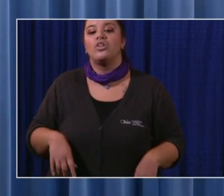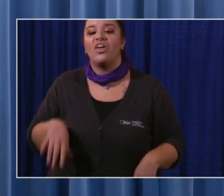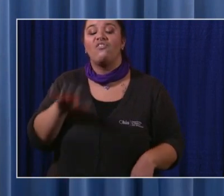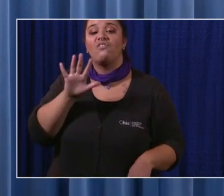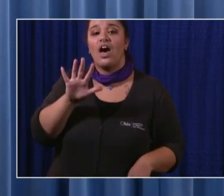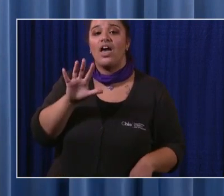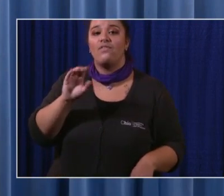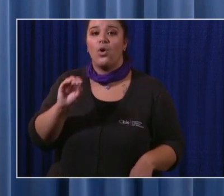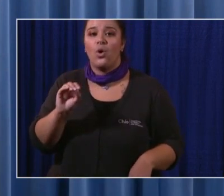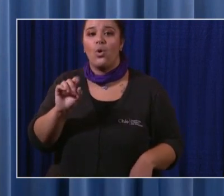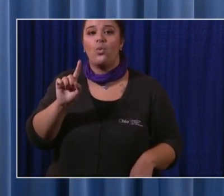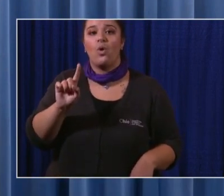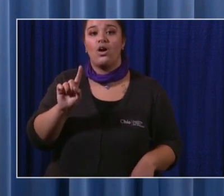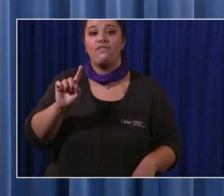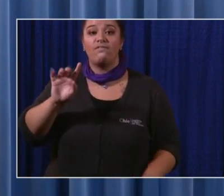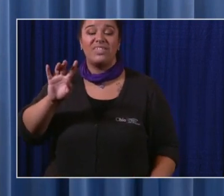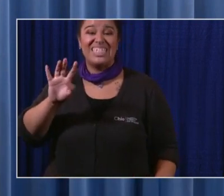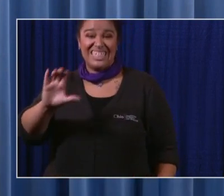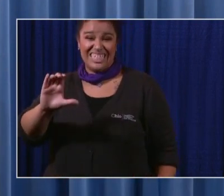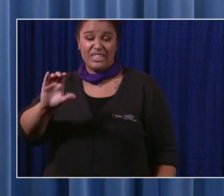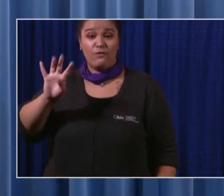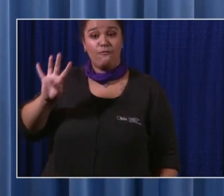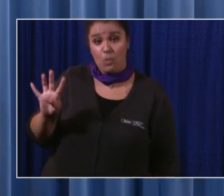support that?